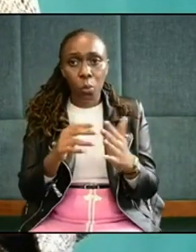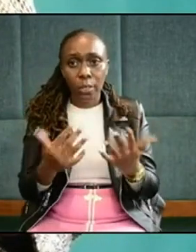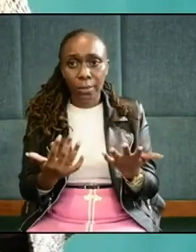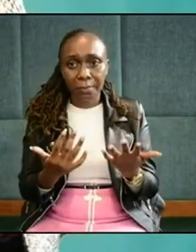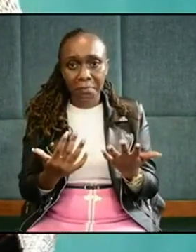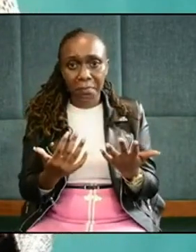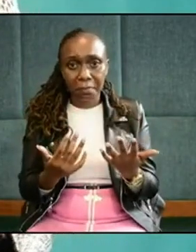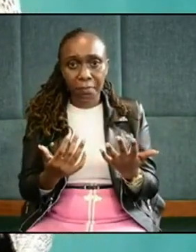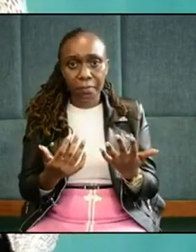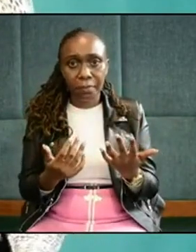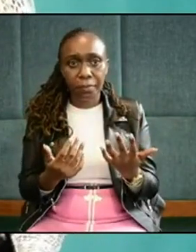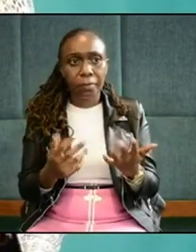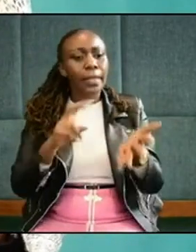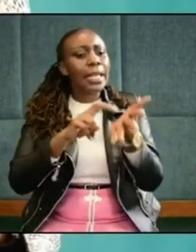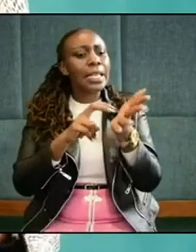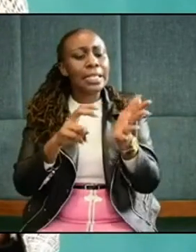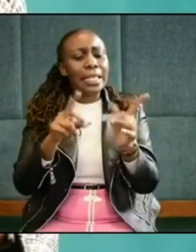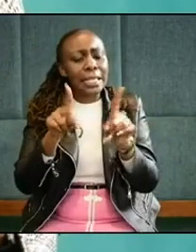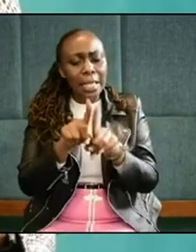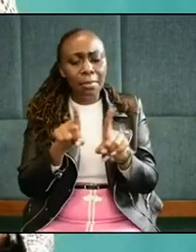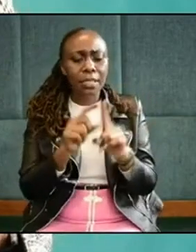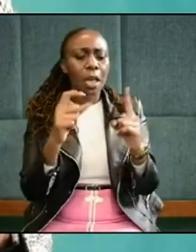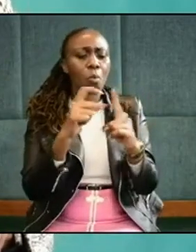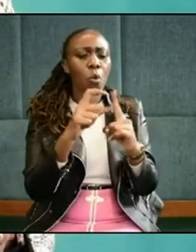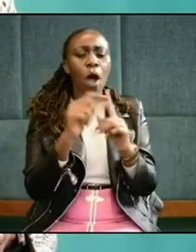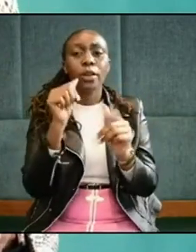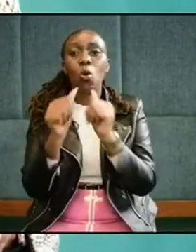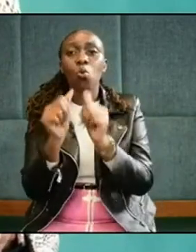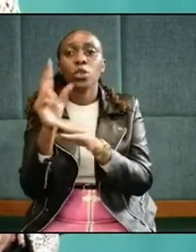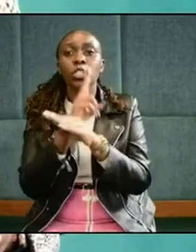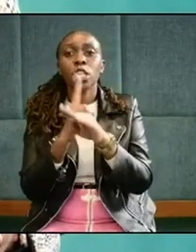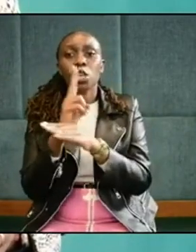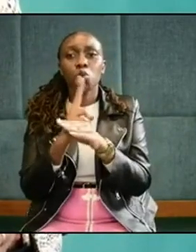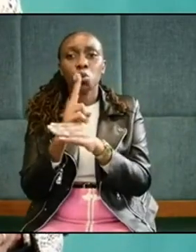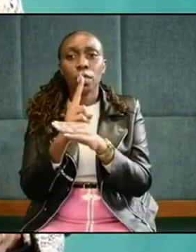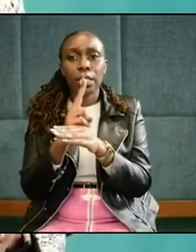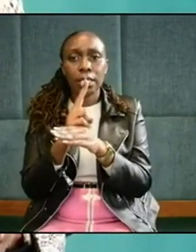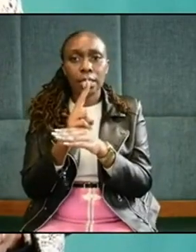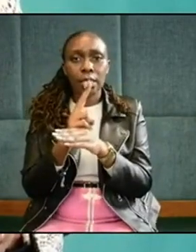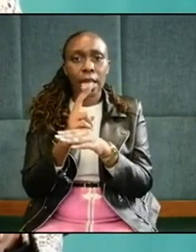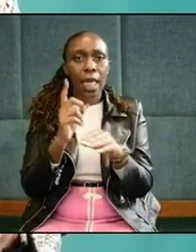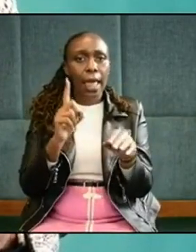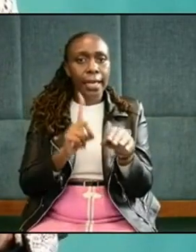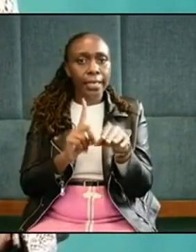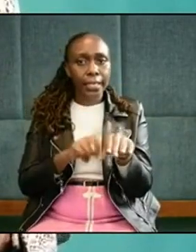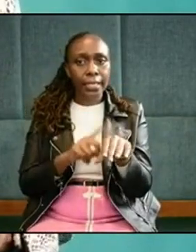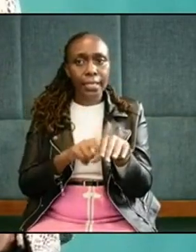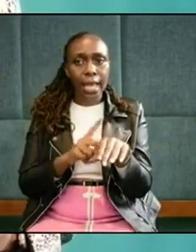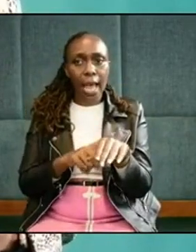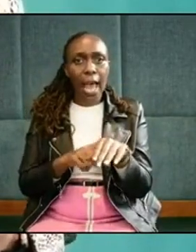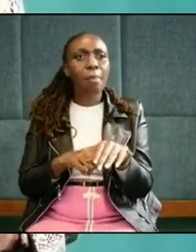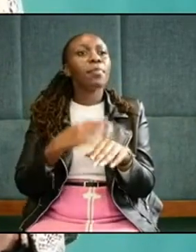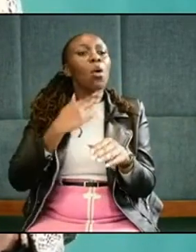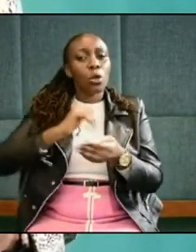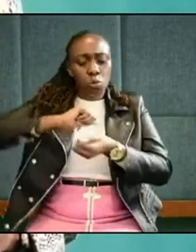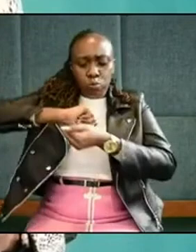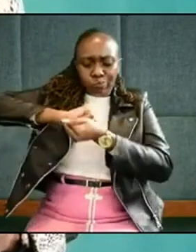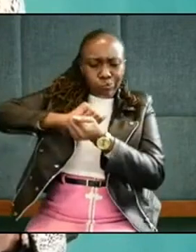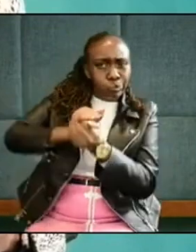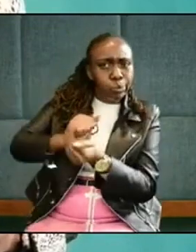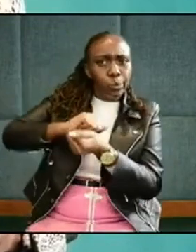means. It is the same word that they use when they press grapes to produce